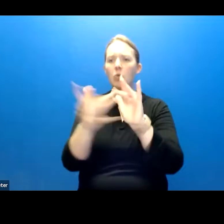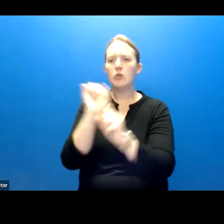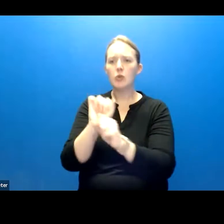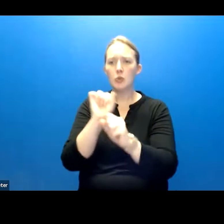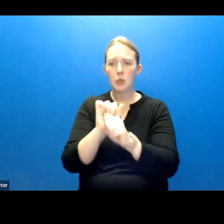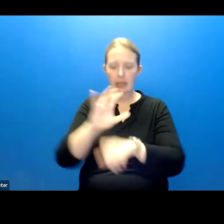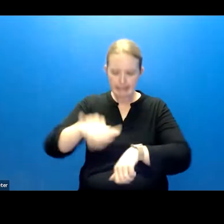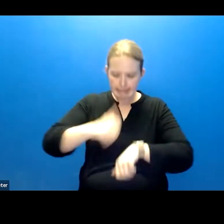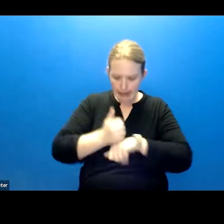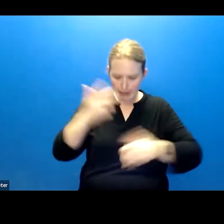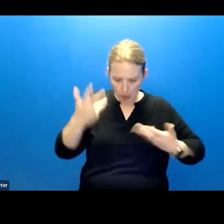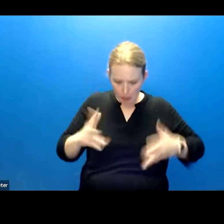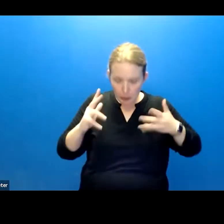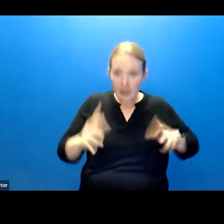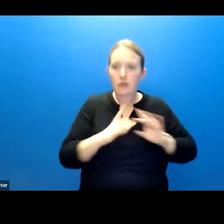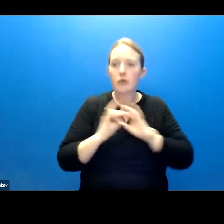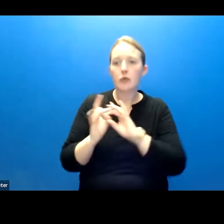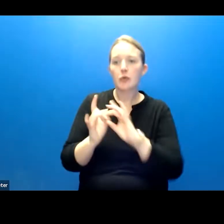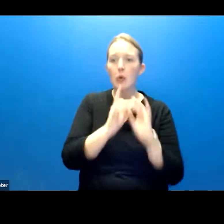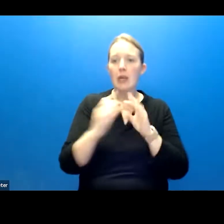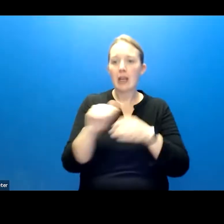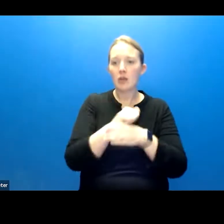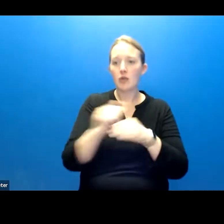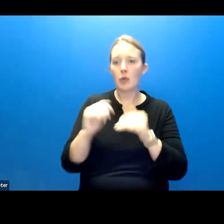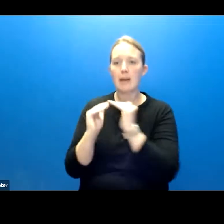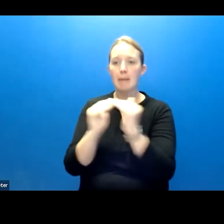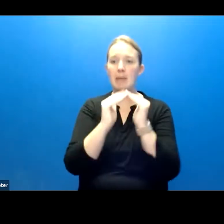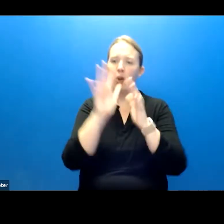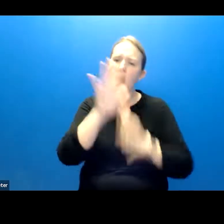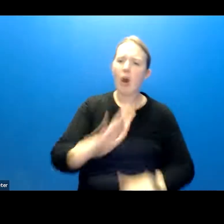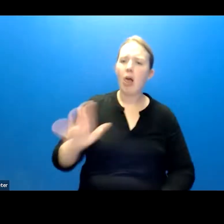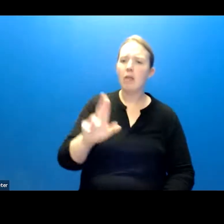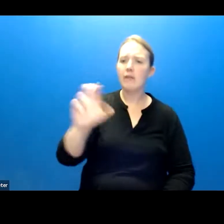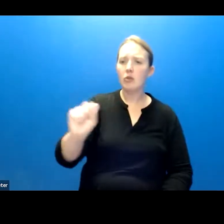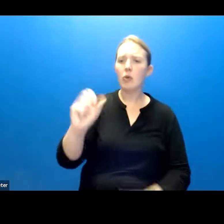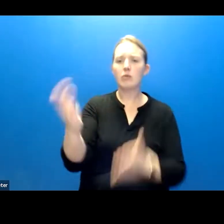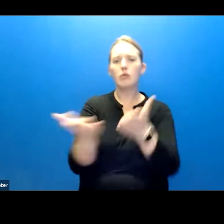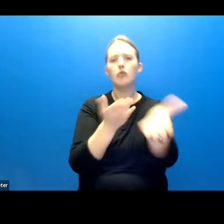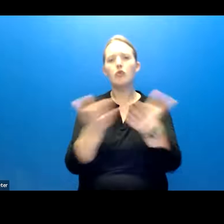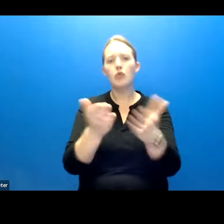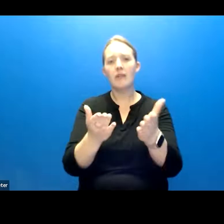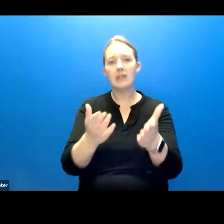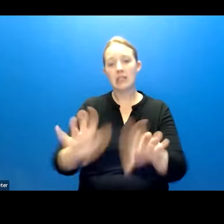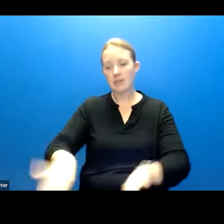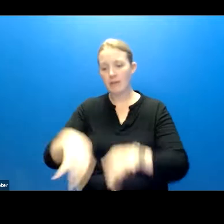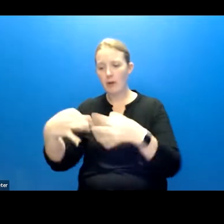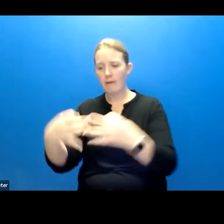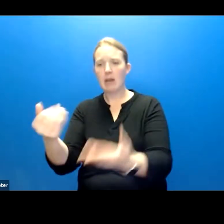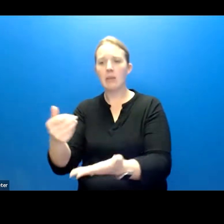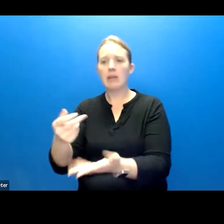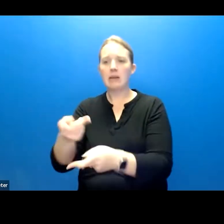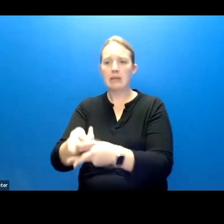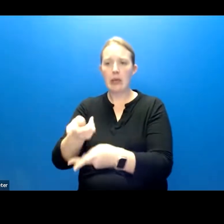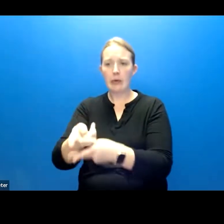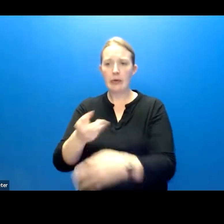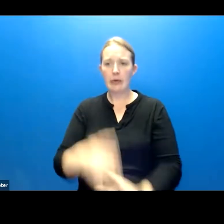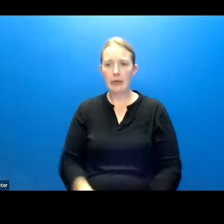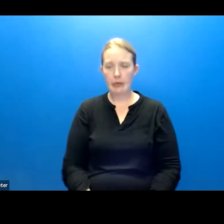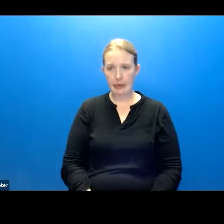to coordinate and train peers nationwide with the services of family care?